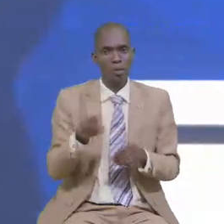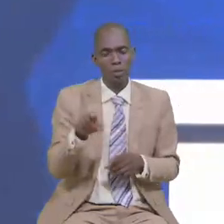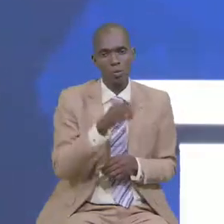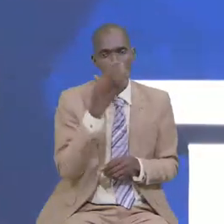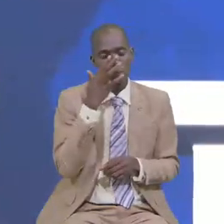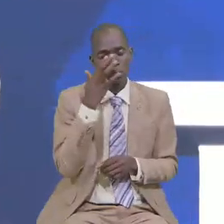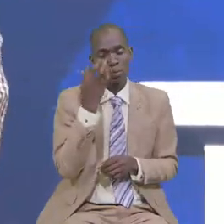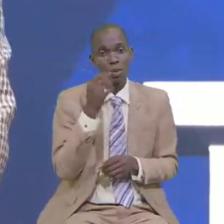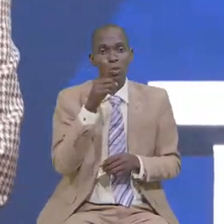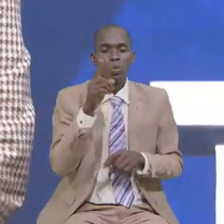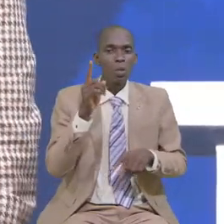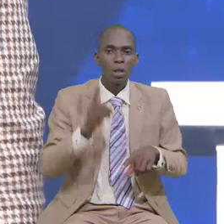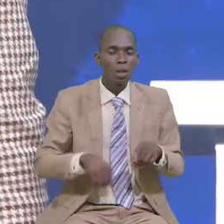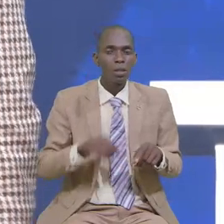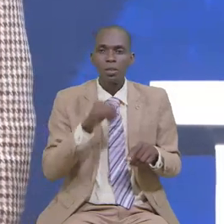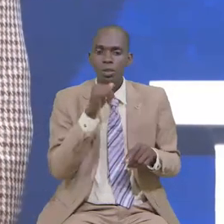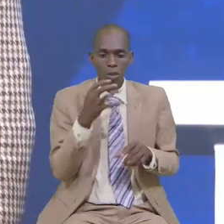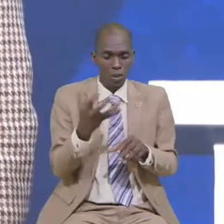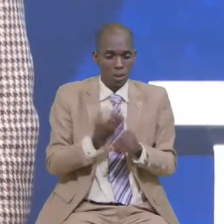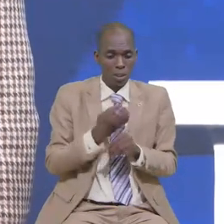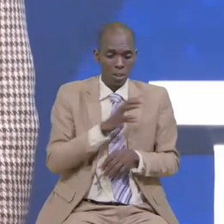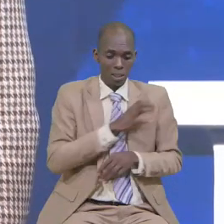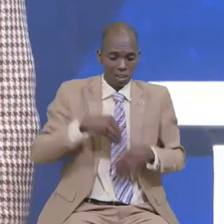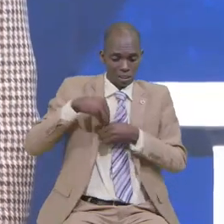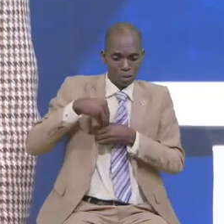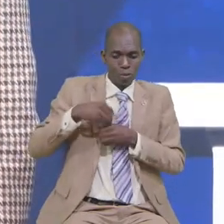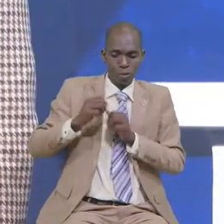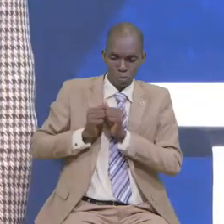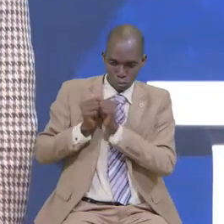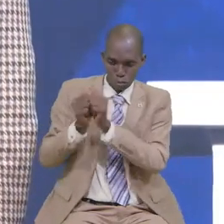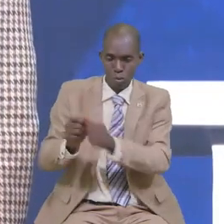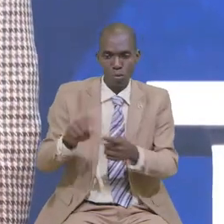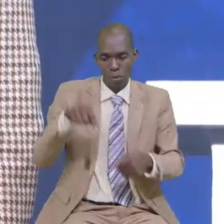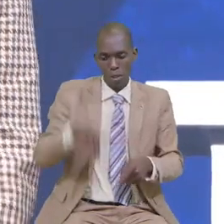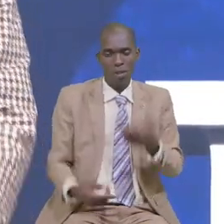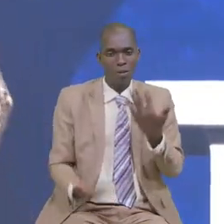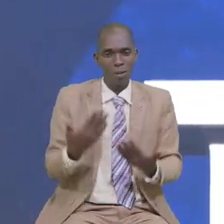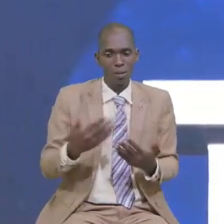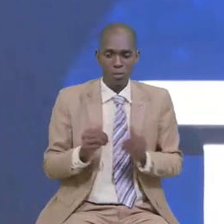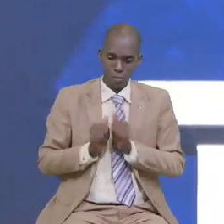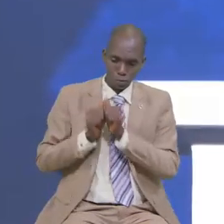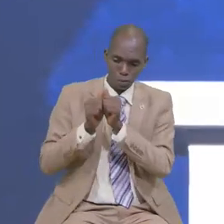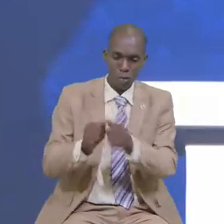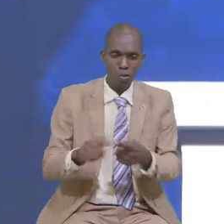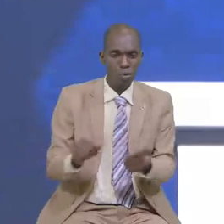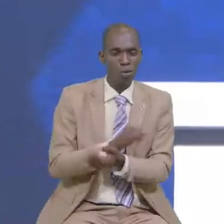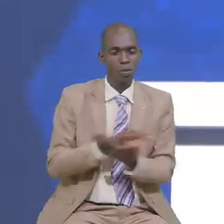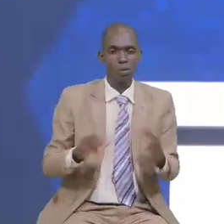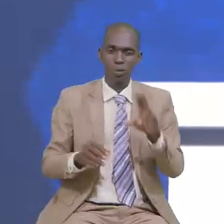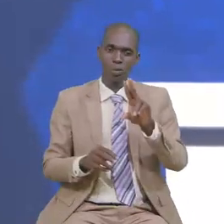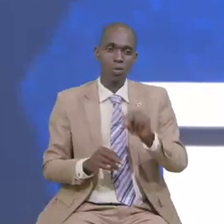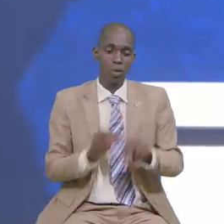carry Christ in you to hell, to damnation. Christ lives in